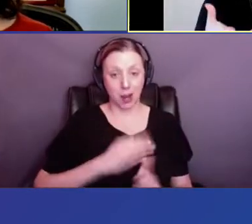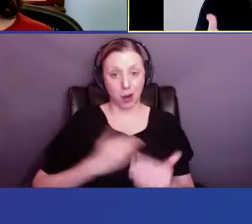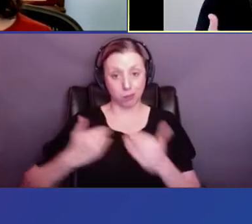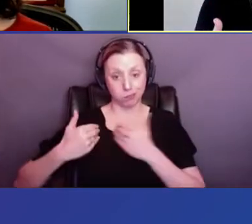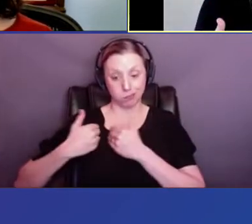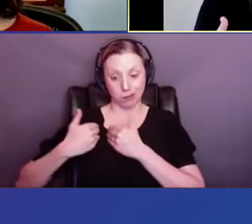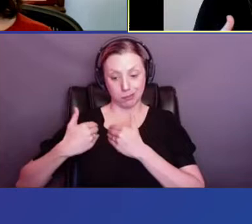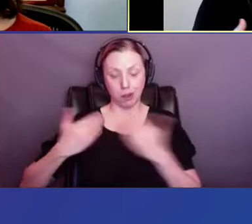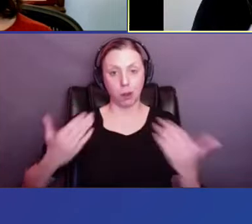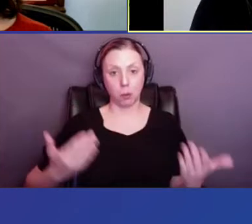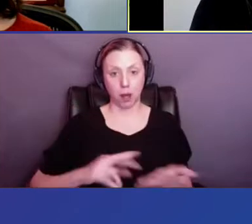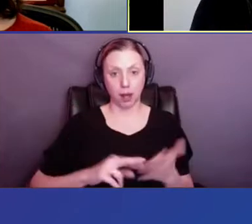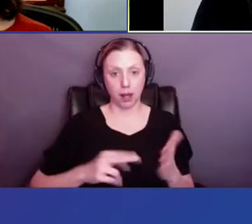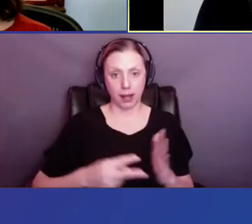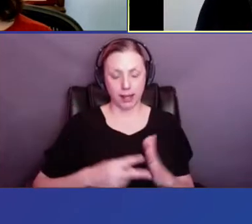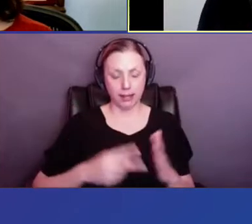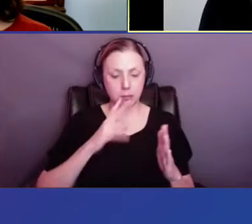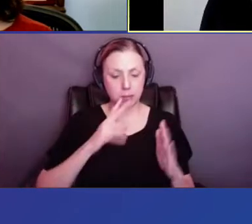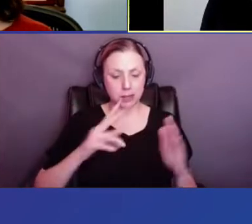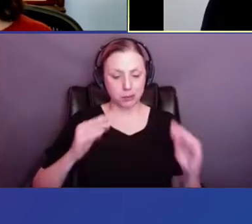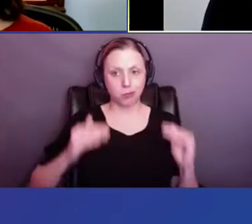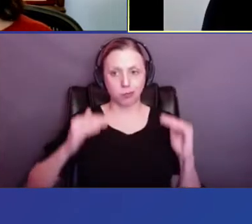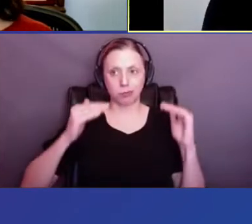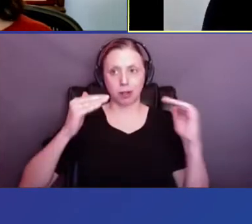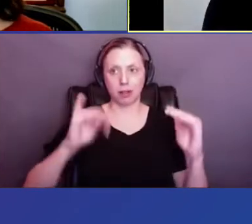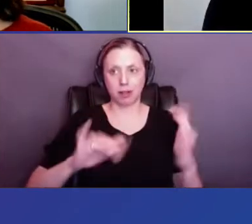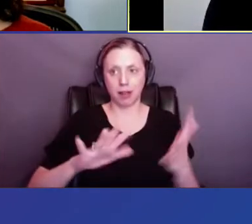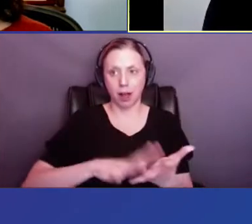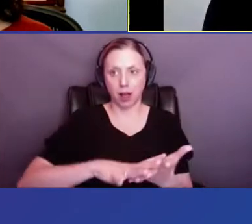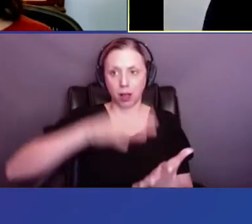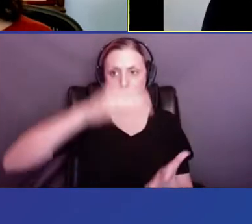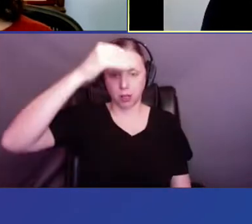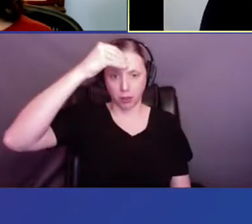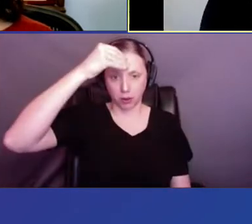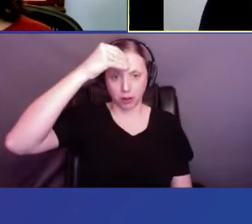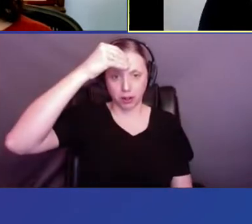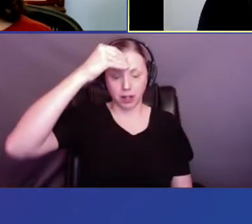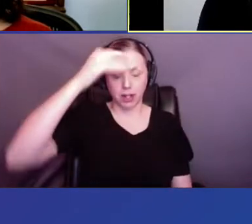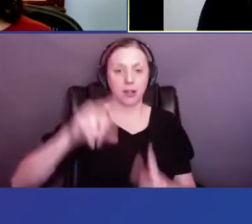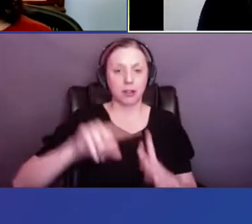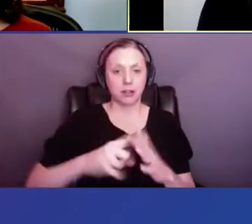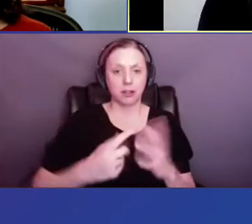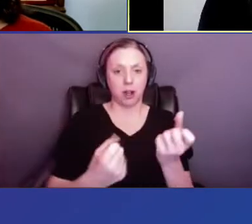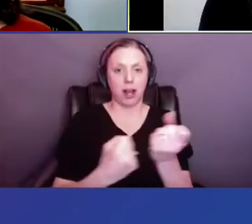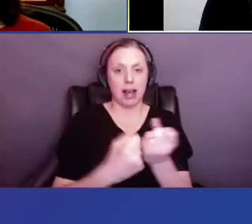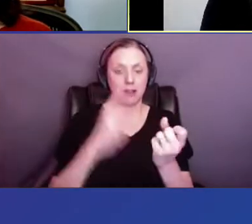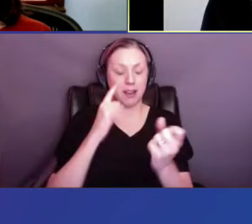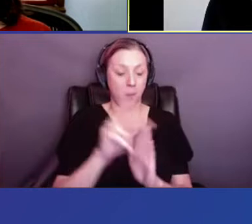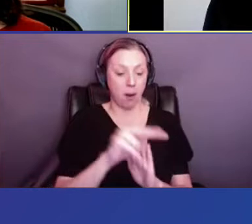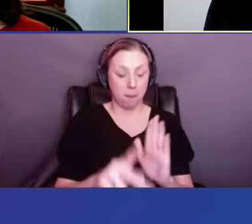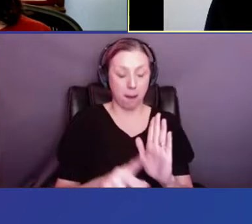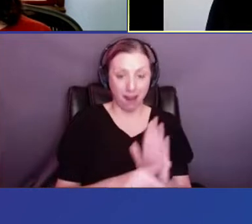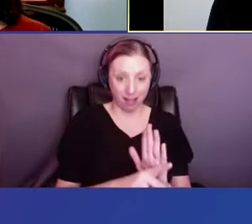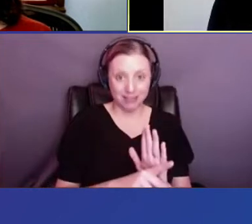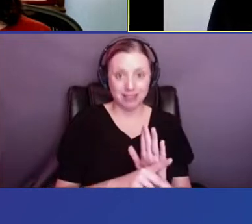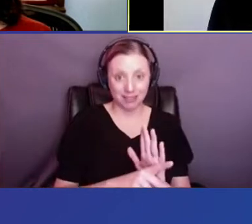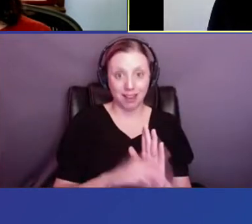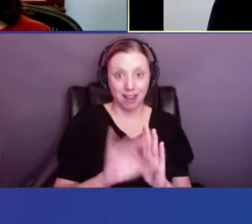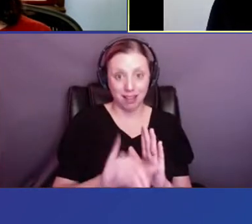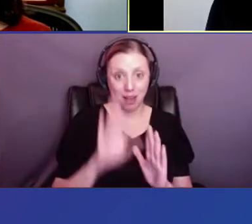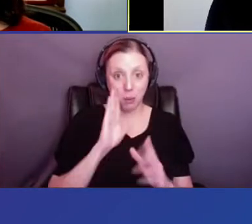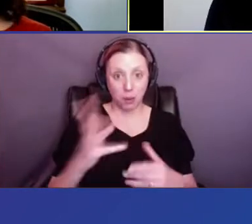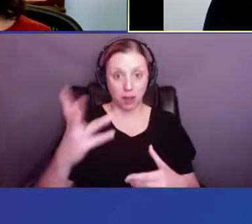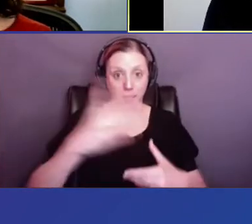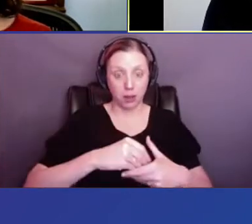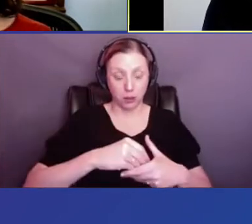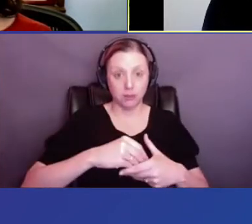to lift up those learnings and to start advocating for policy that is inclusive and understands the